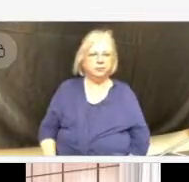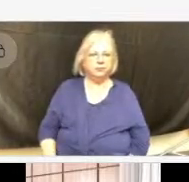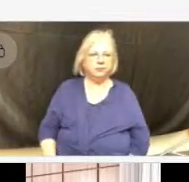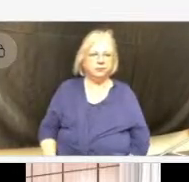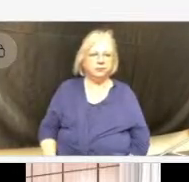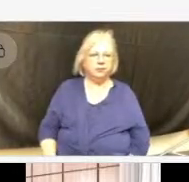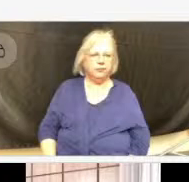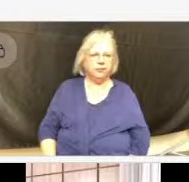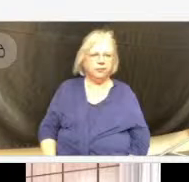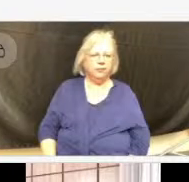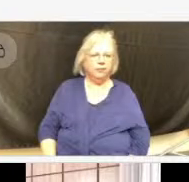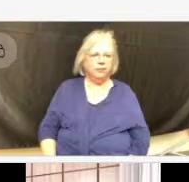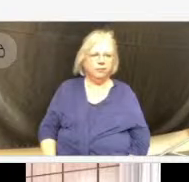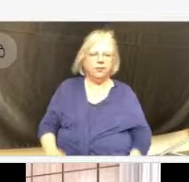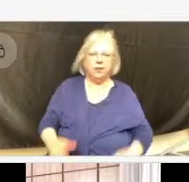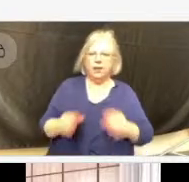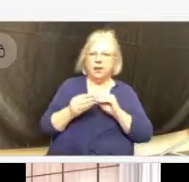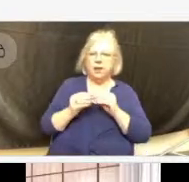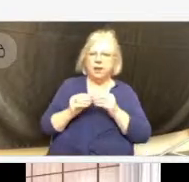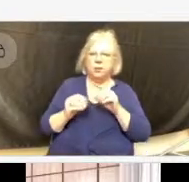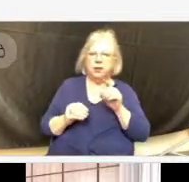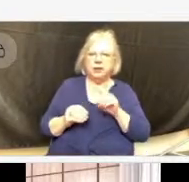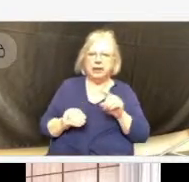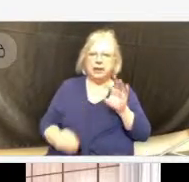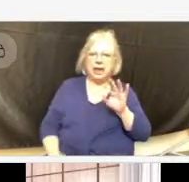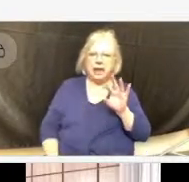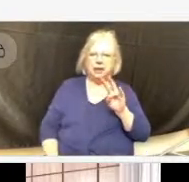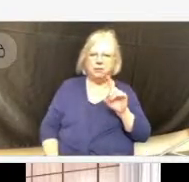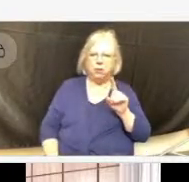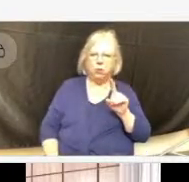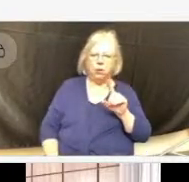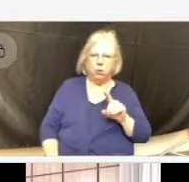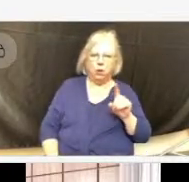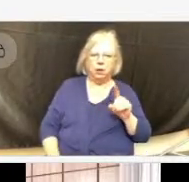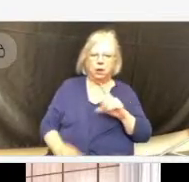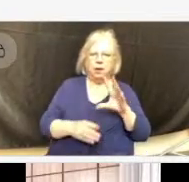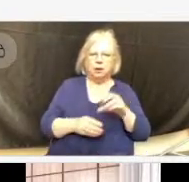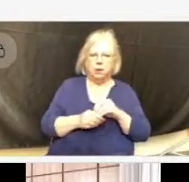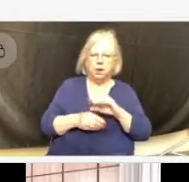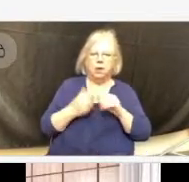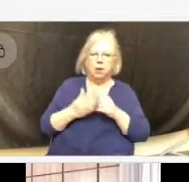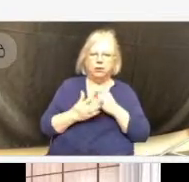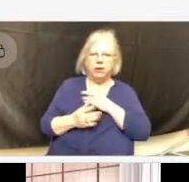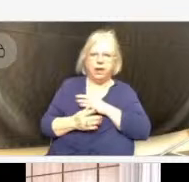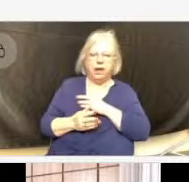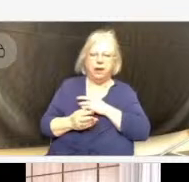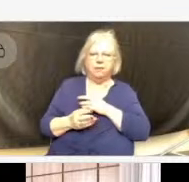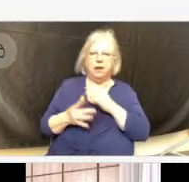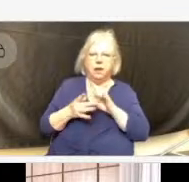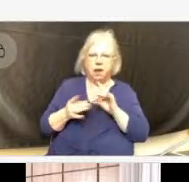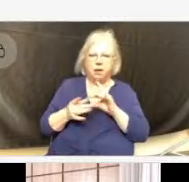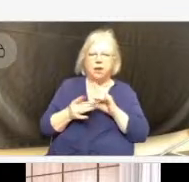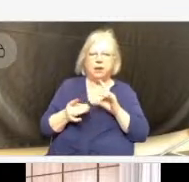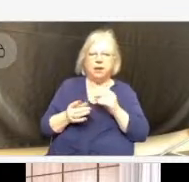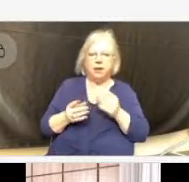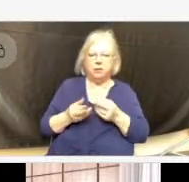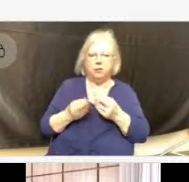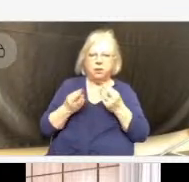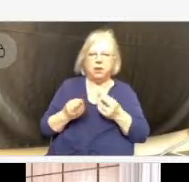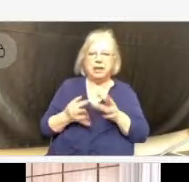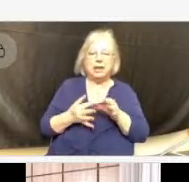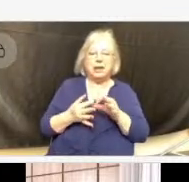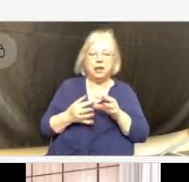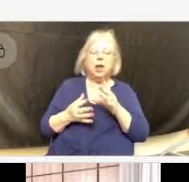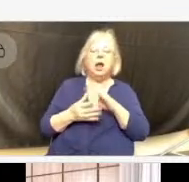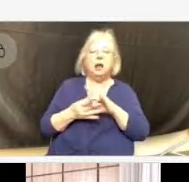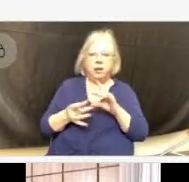approval of item Z 9711, including all staff comments and conditions except the recommendation of